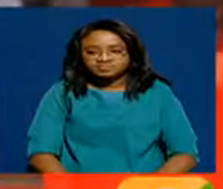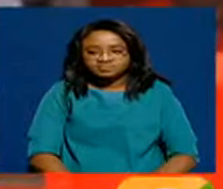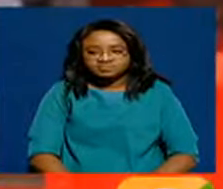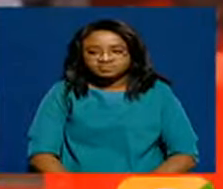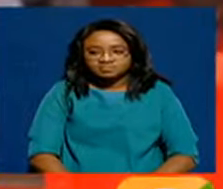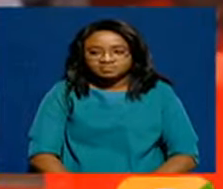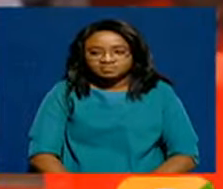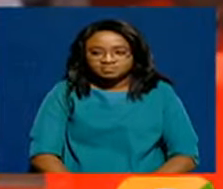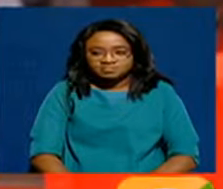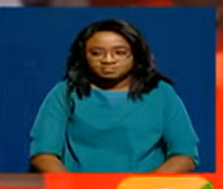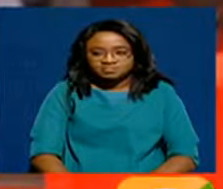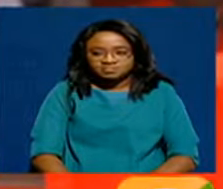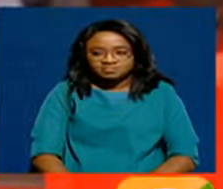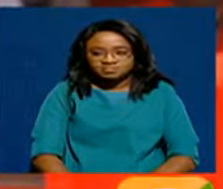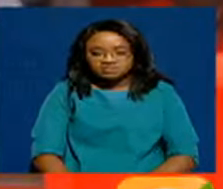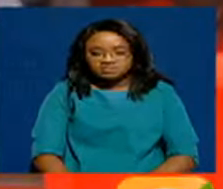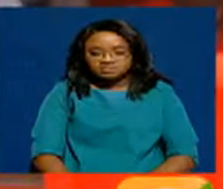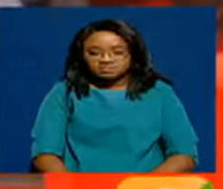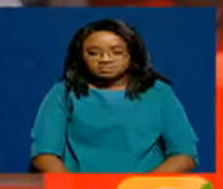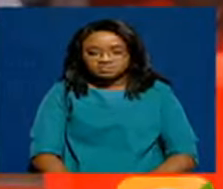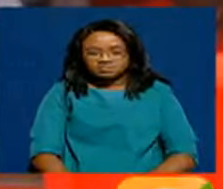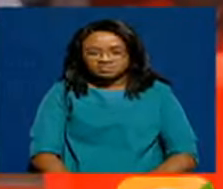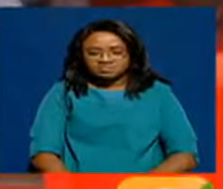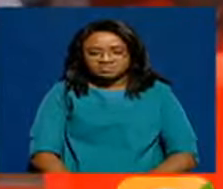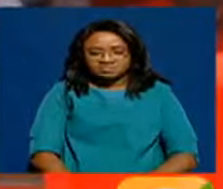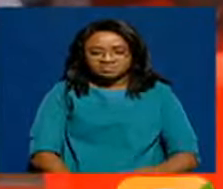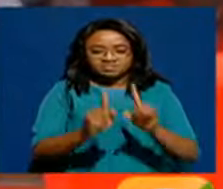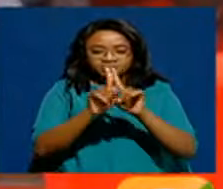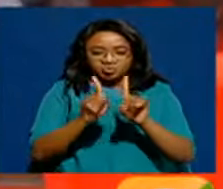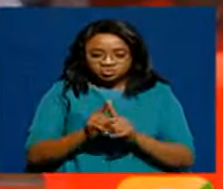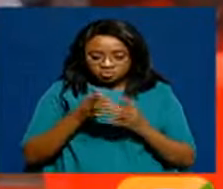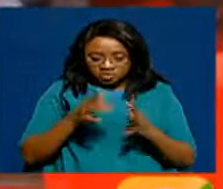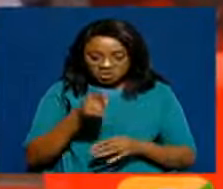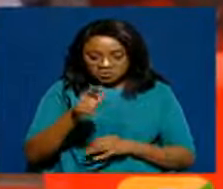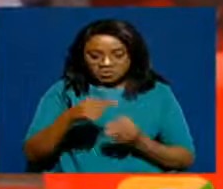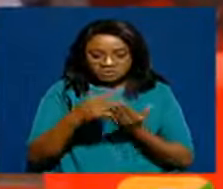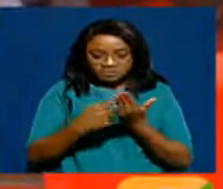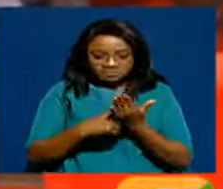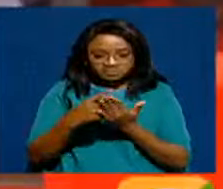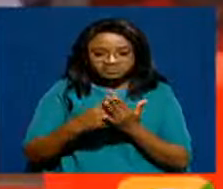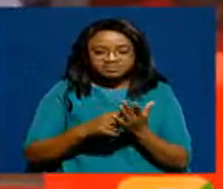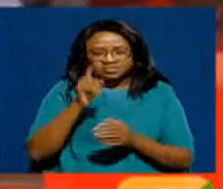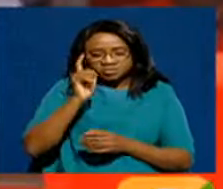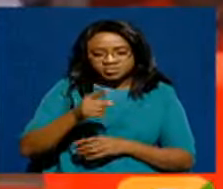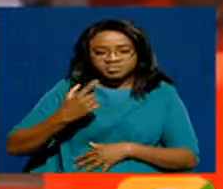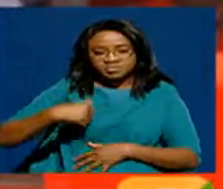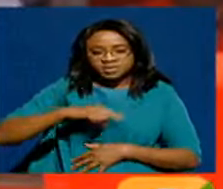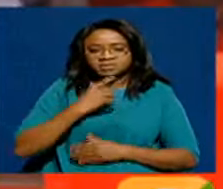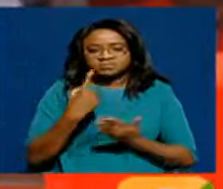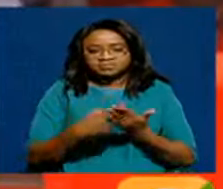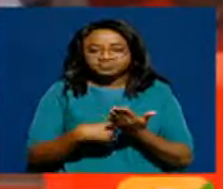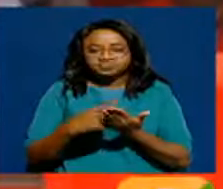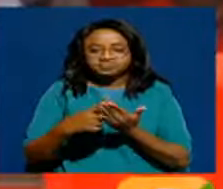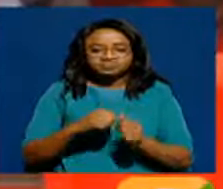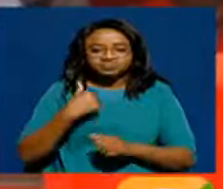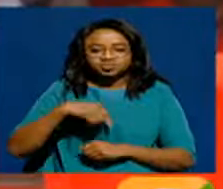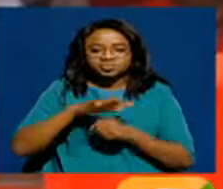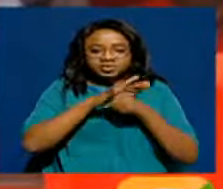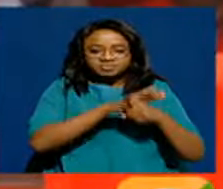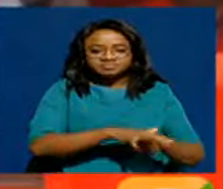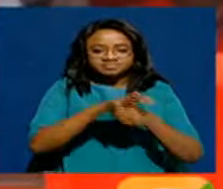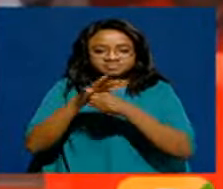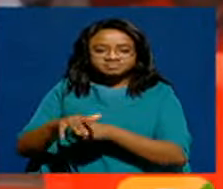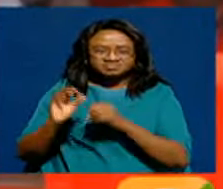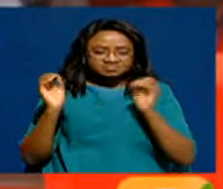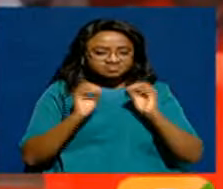talk about it. Tusiwe tena na mambo ya vitisho, ama intimidation, ama isolation of any community or